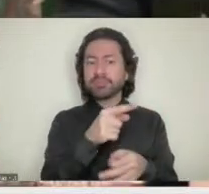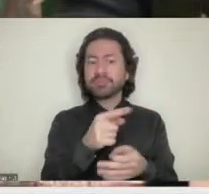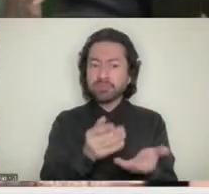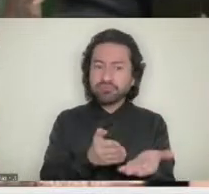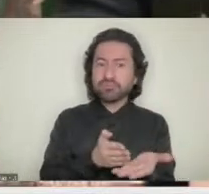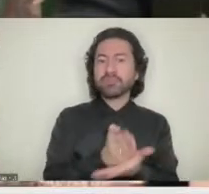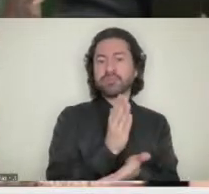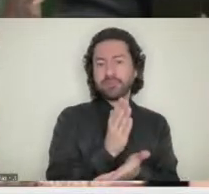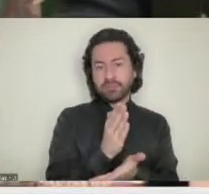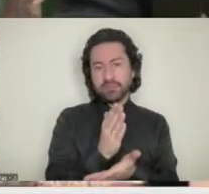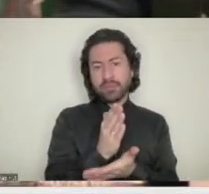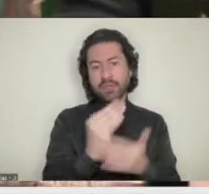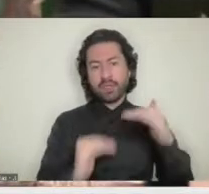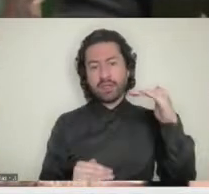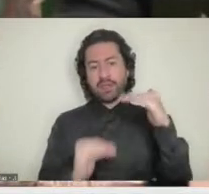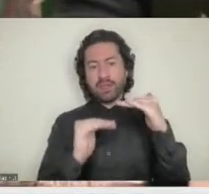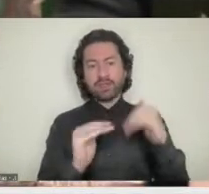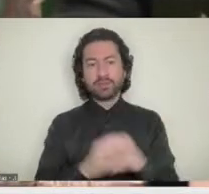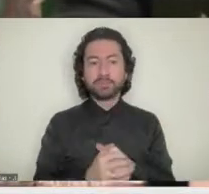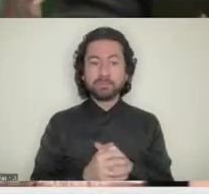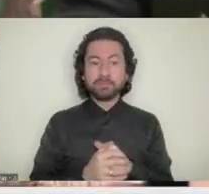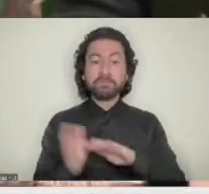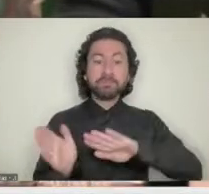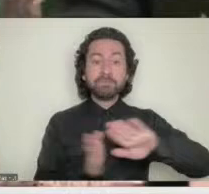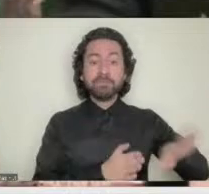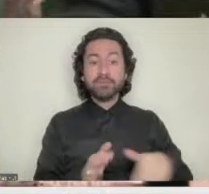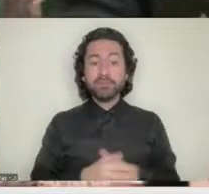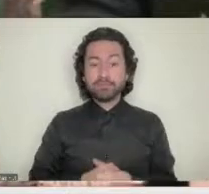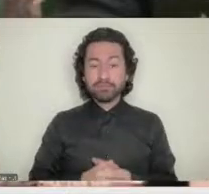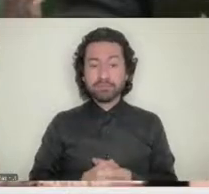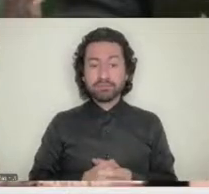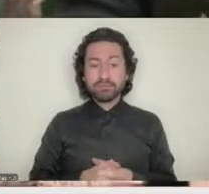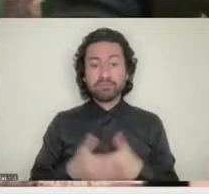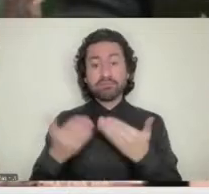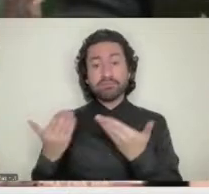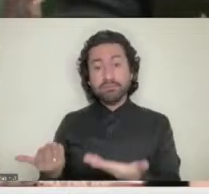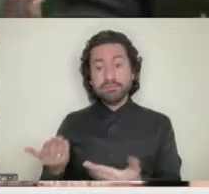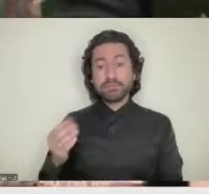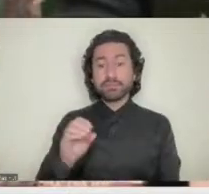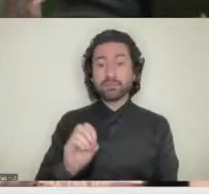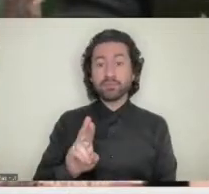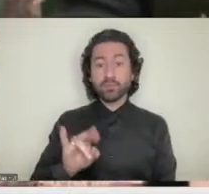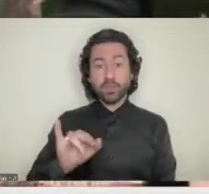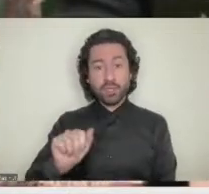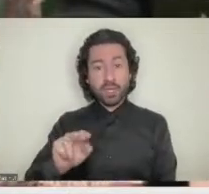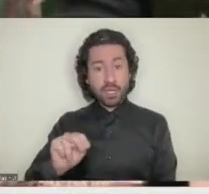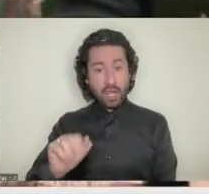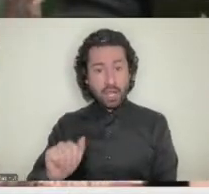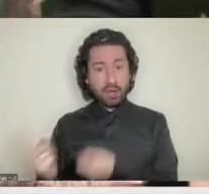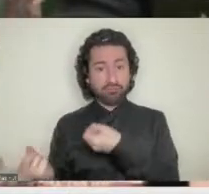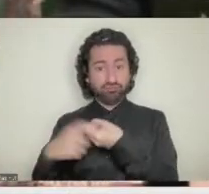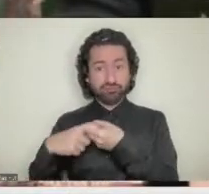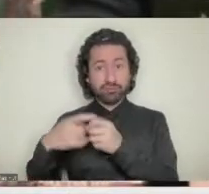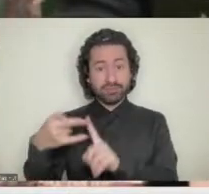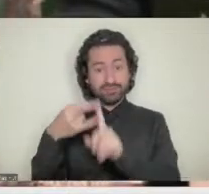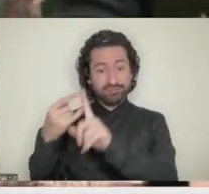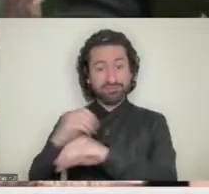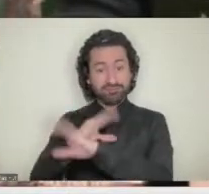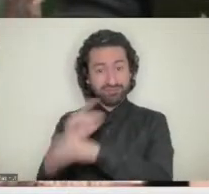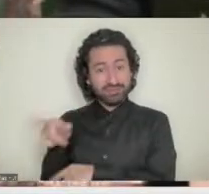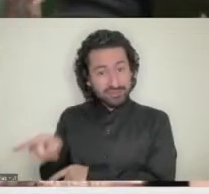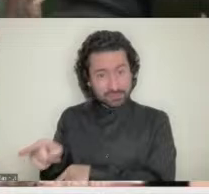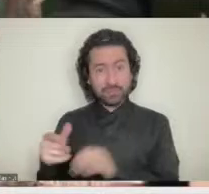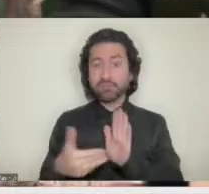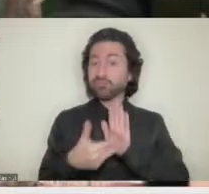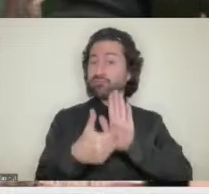to reduce poverty and to deal with inequalities. Now I'd like to invite Oriele Solar, who is online and who will deliver